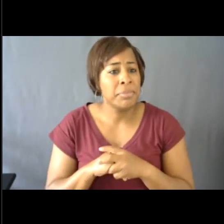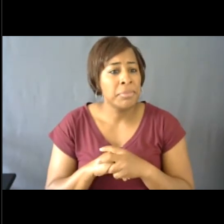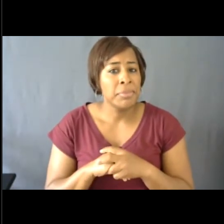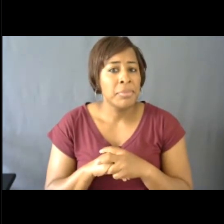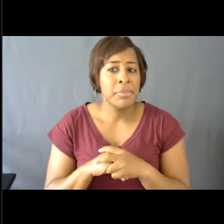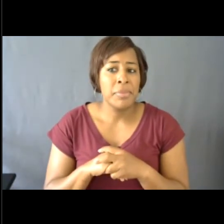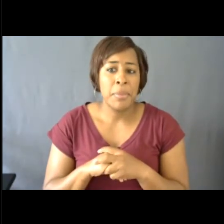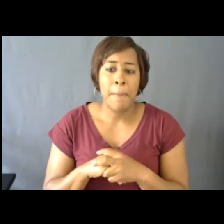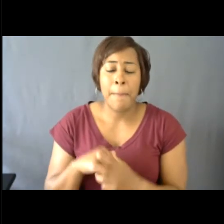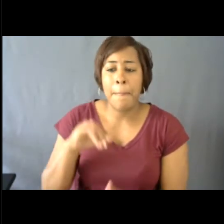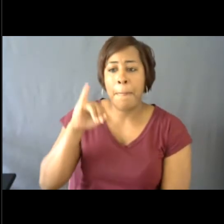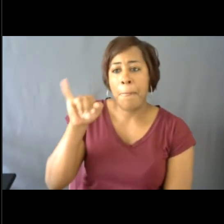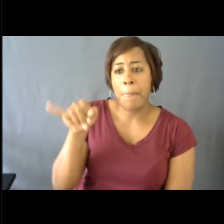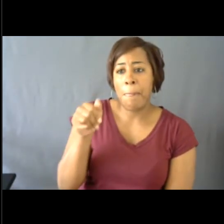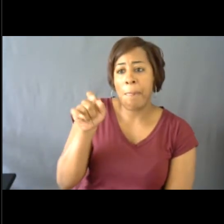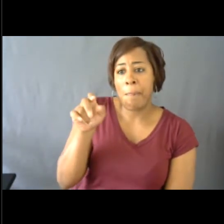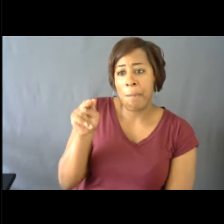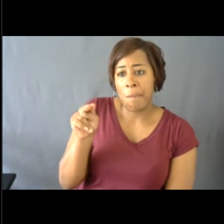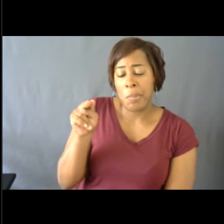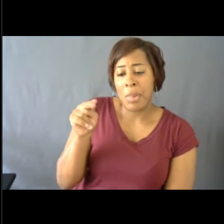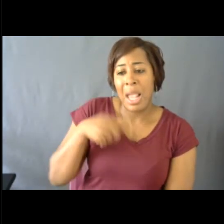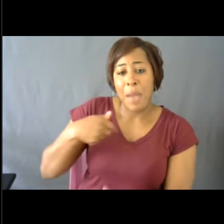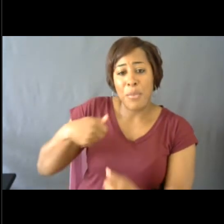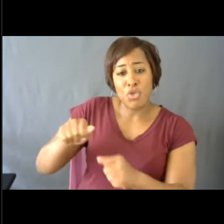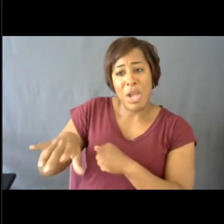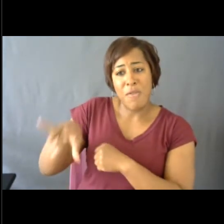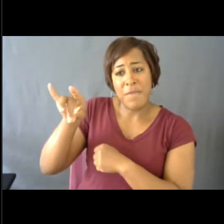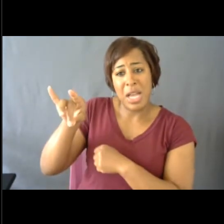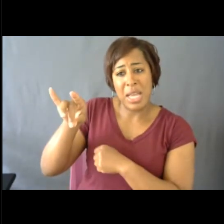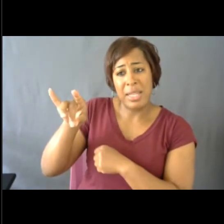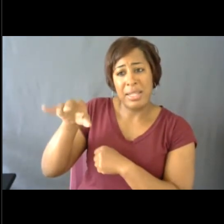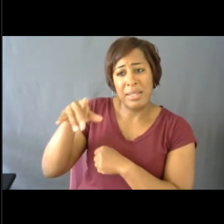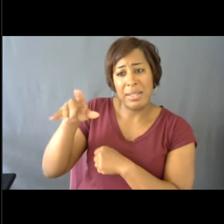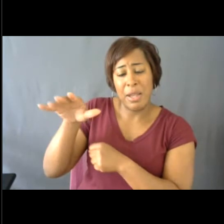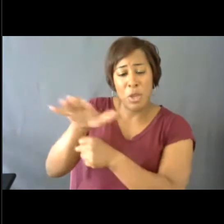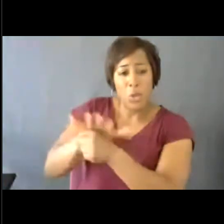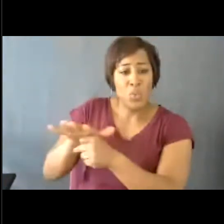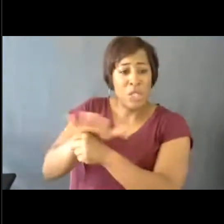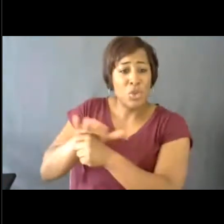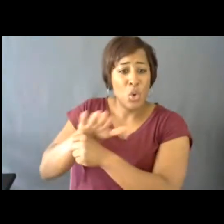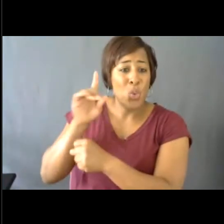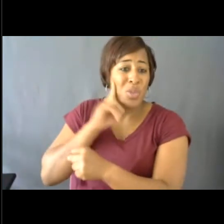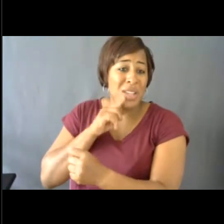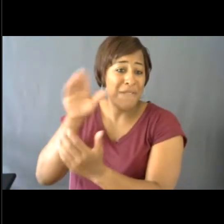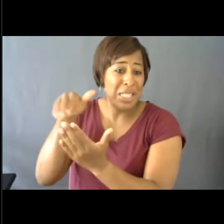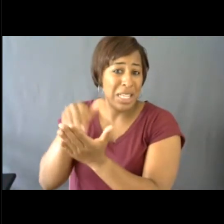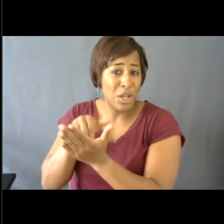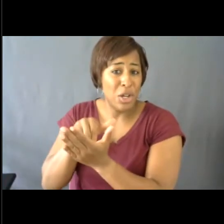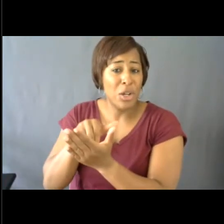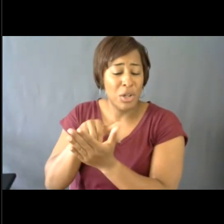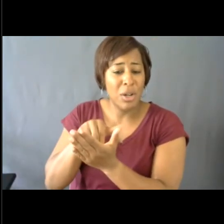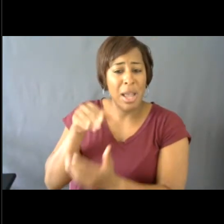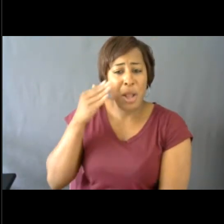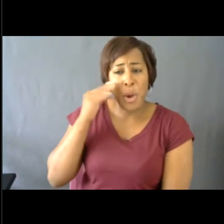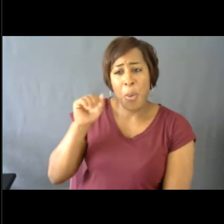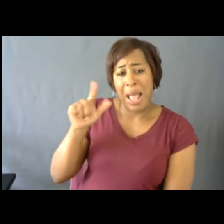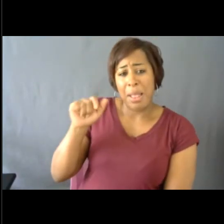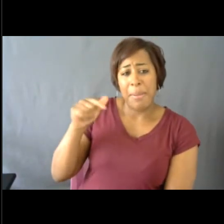I would try to find the regional deaf center We have several of them in Alabama. So we